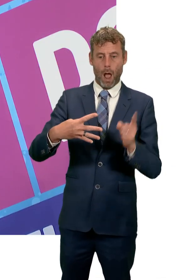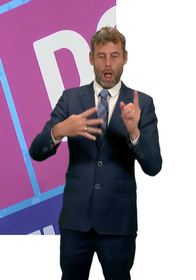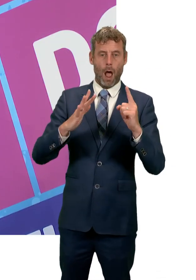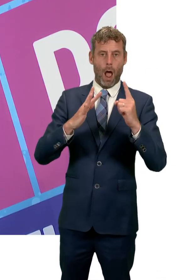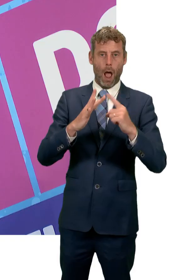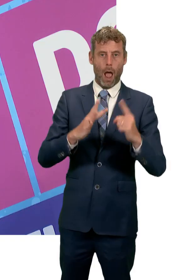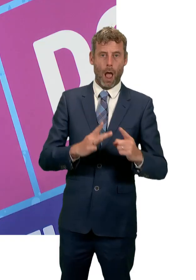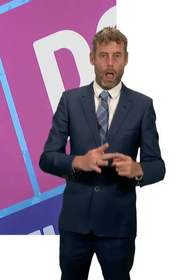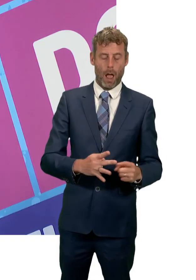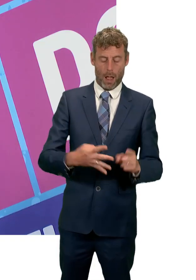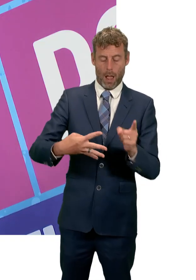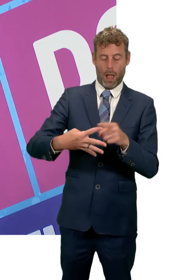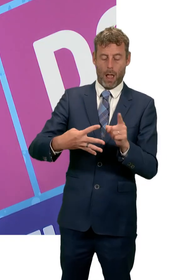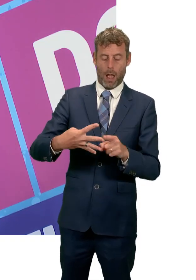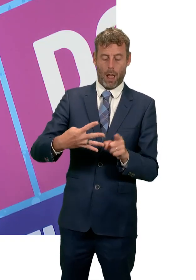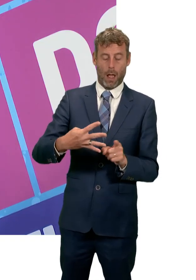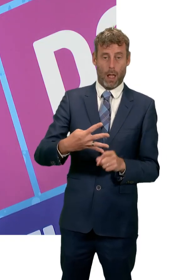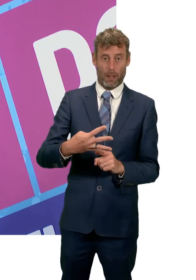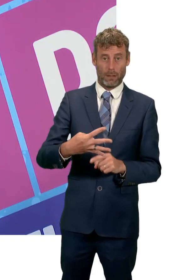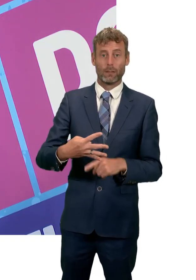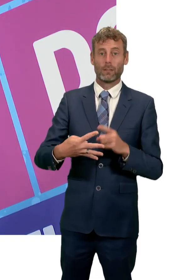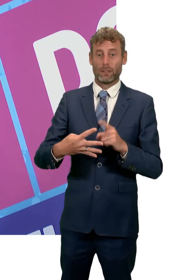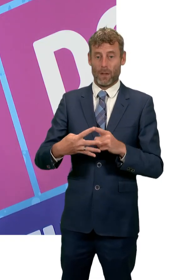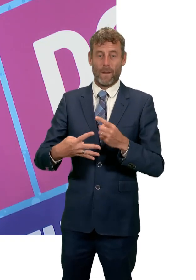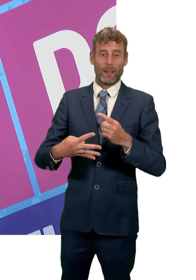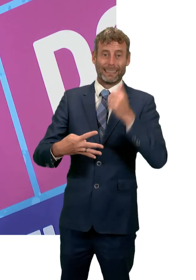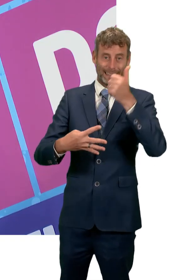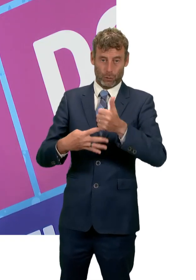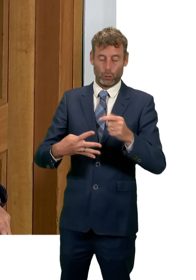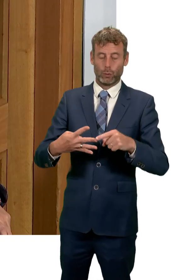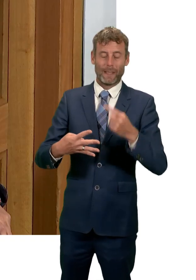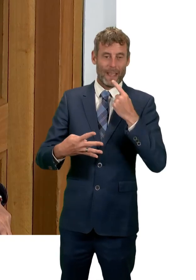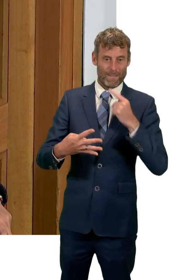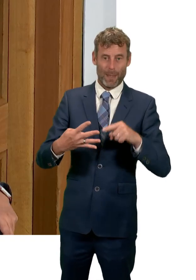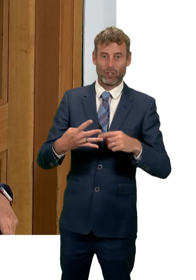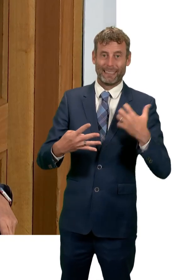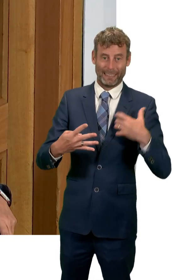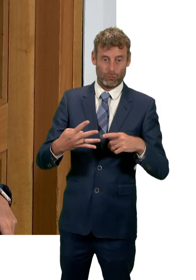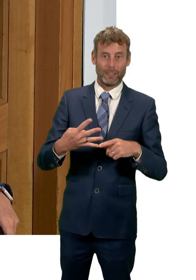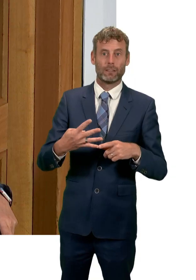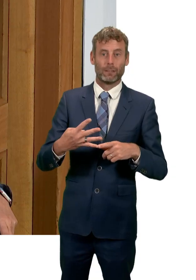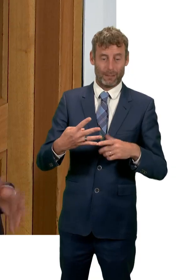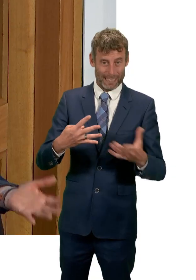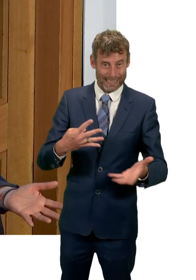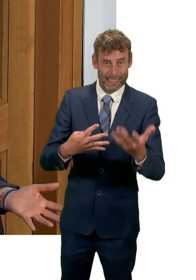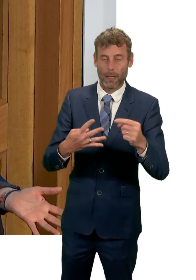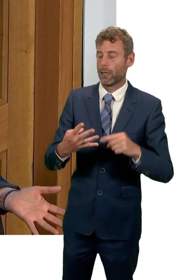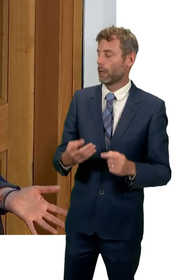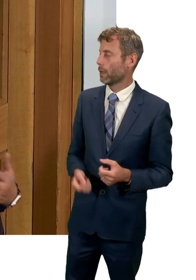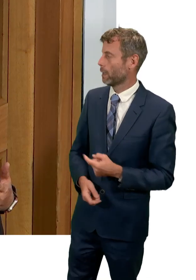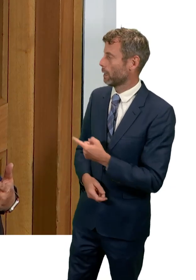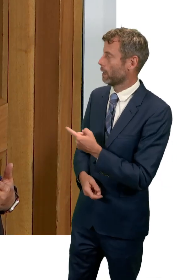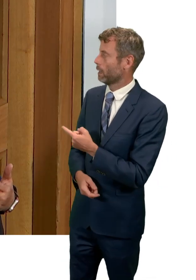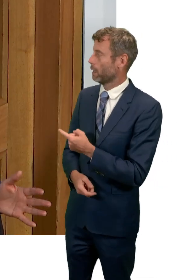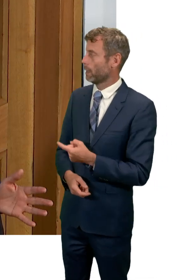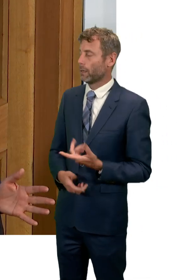incentives, information and interest. So, Alex, what do you think? I agree. Education is only one component, because we all know we